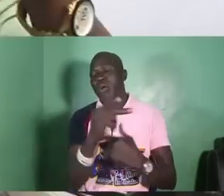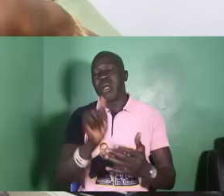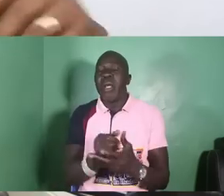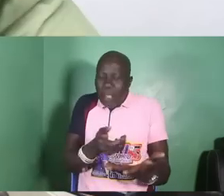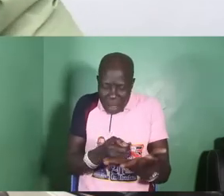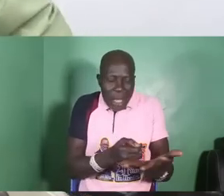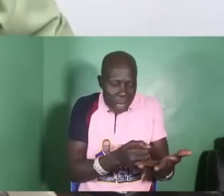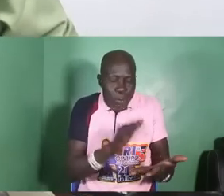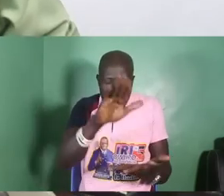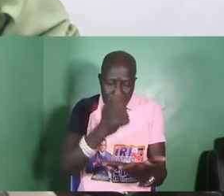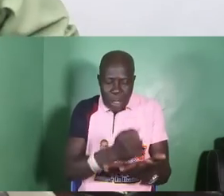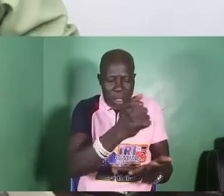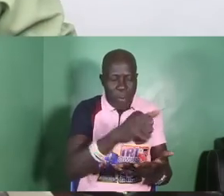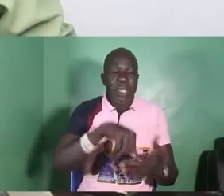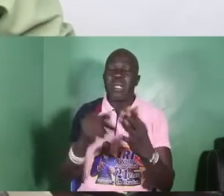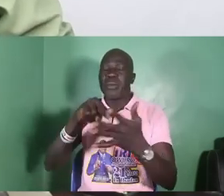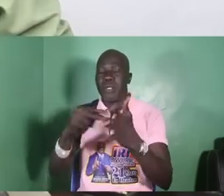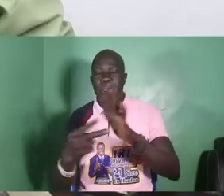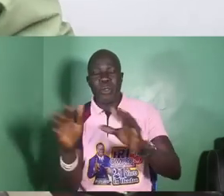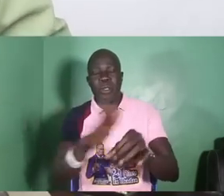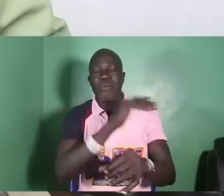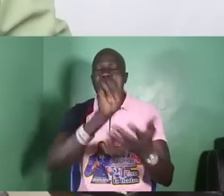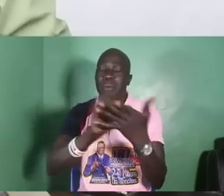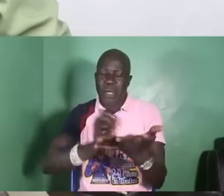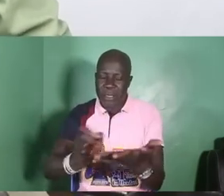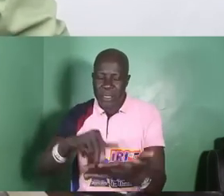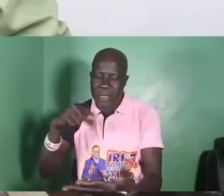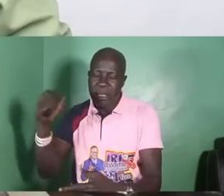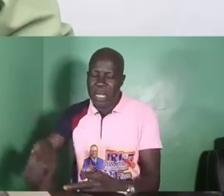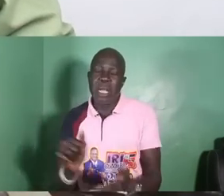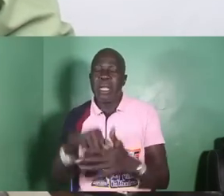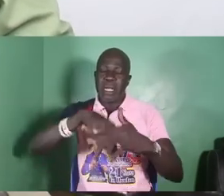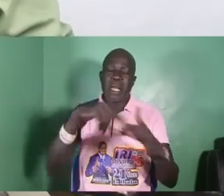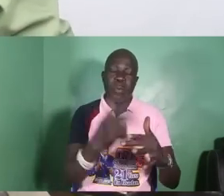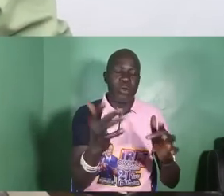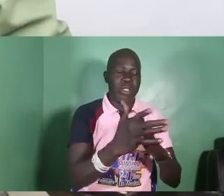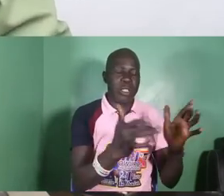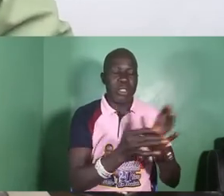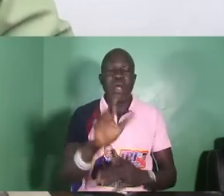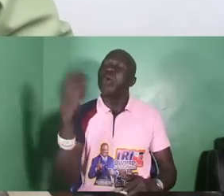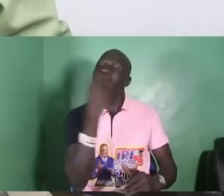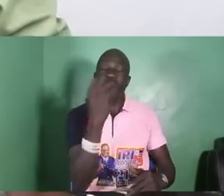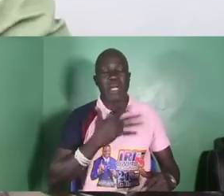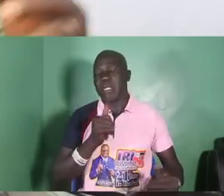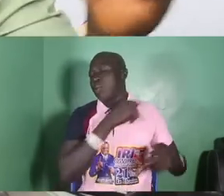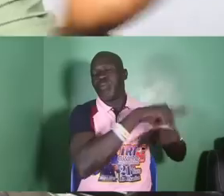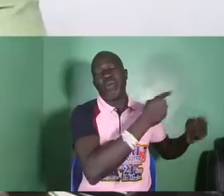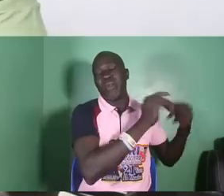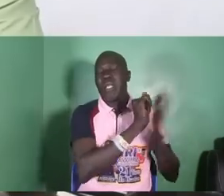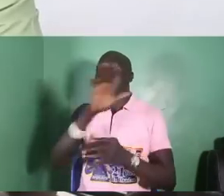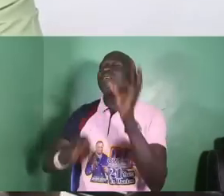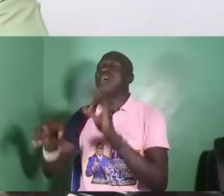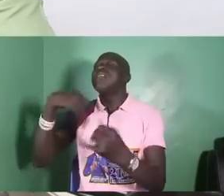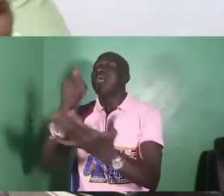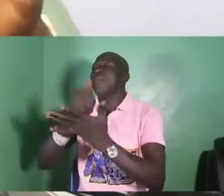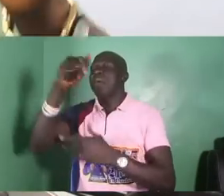My type you type your name. It's beautiful. Counseling. I write it. Yeah, but no jala. I speak as